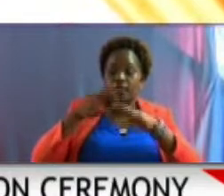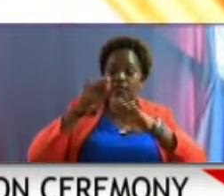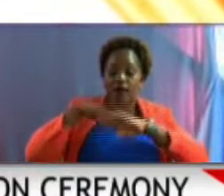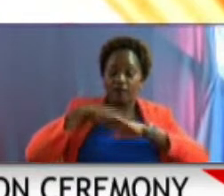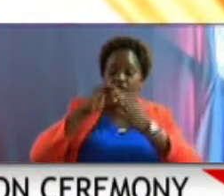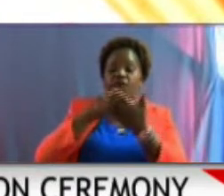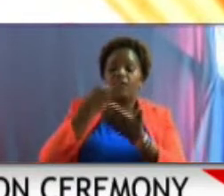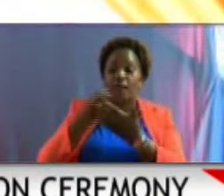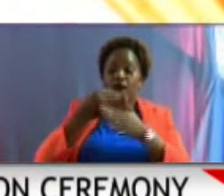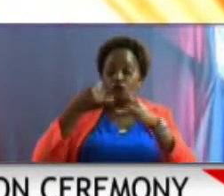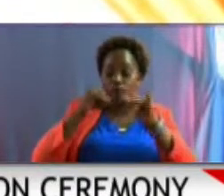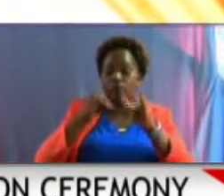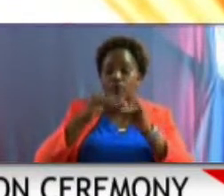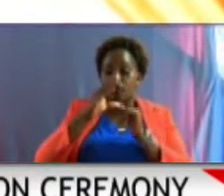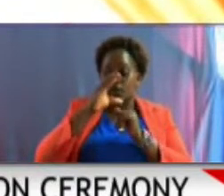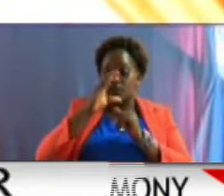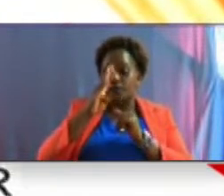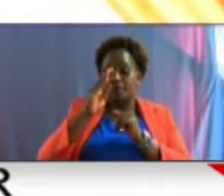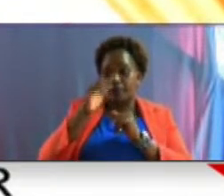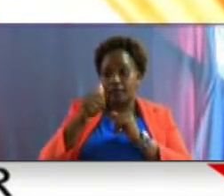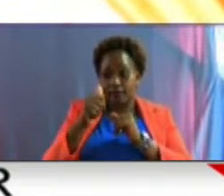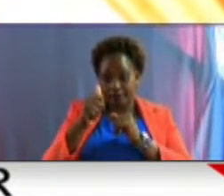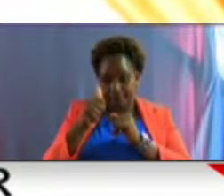fully implement the CBA.